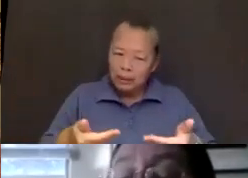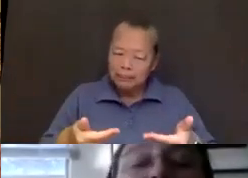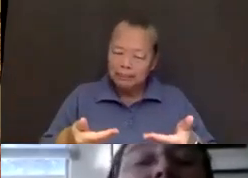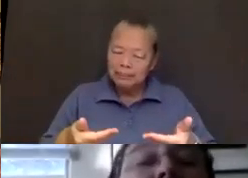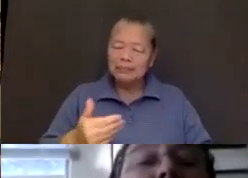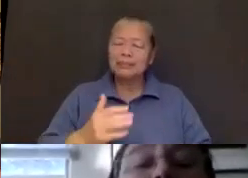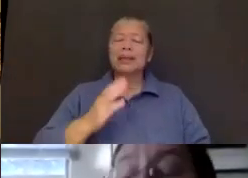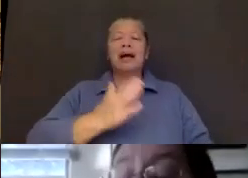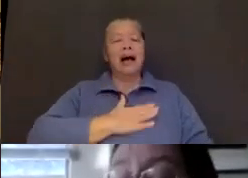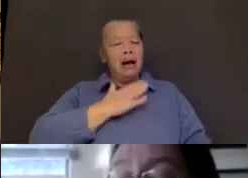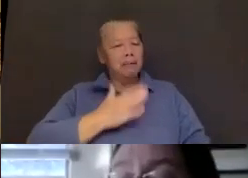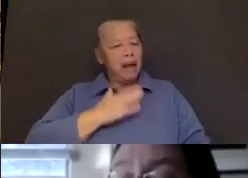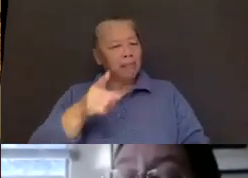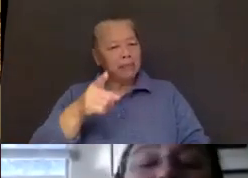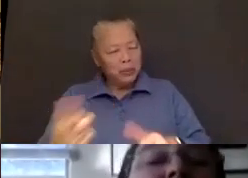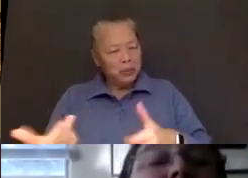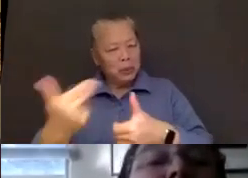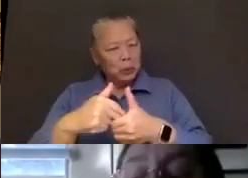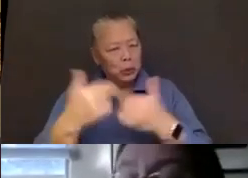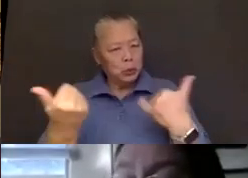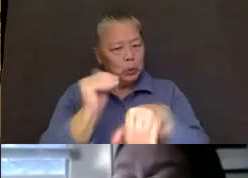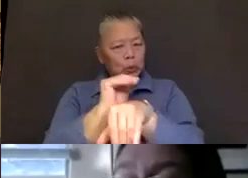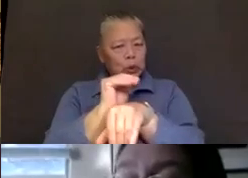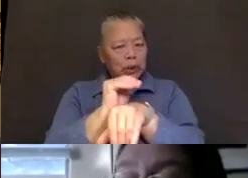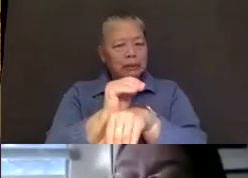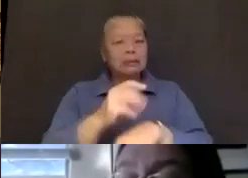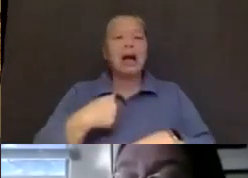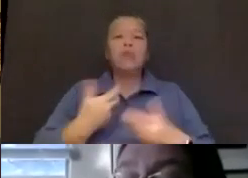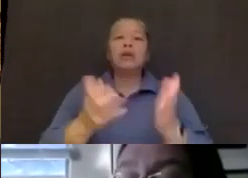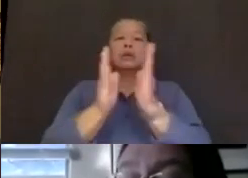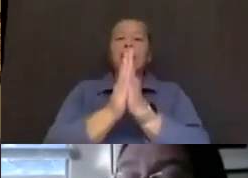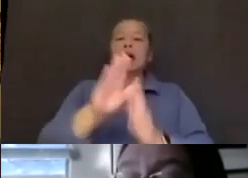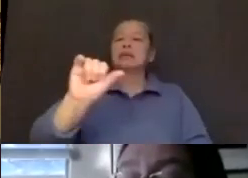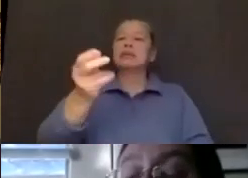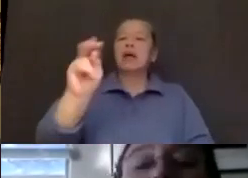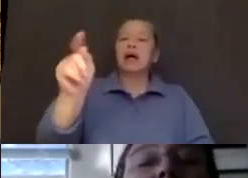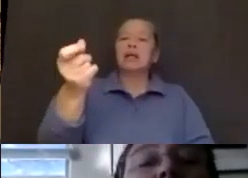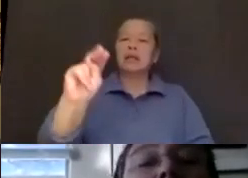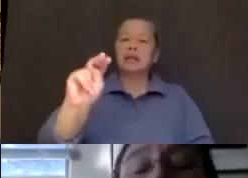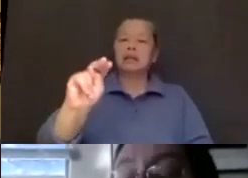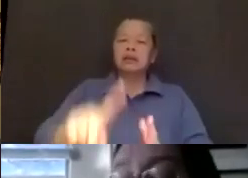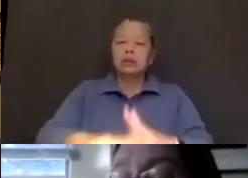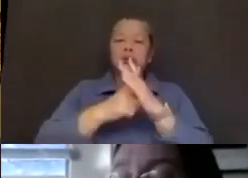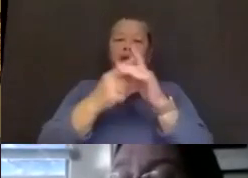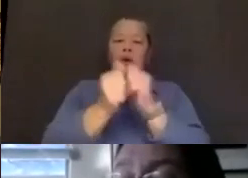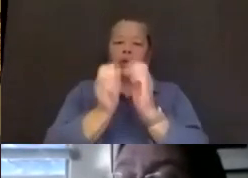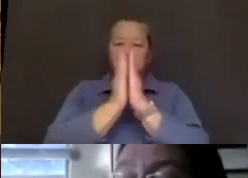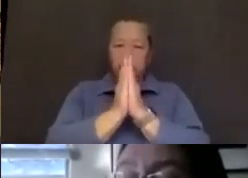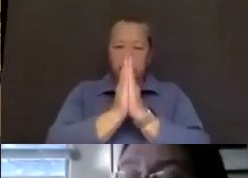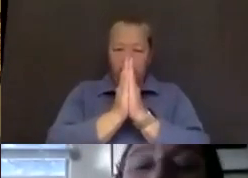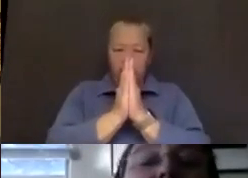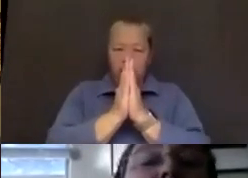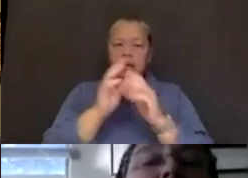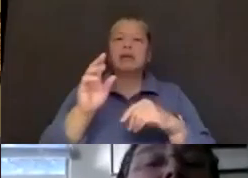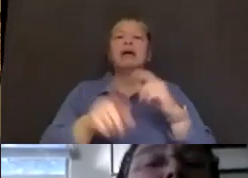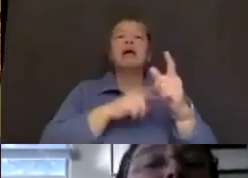glad you are all here and that you are all joining us. I'm going to ask Jonathan to open us with a word of prayer, and then I'm going to